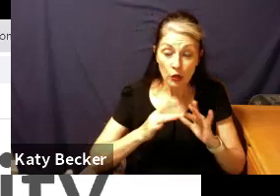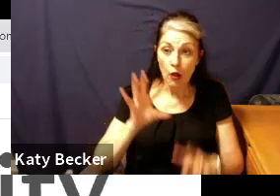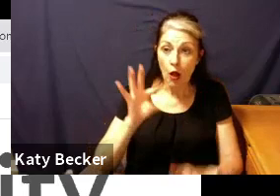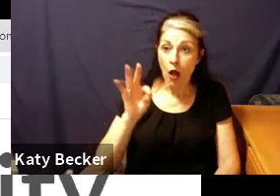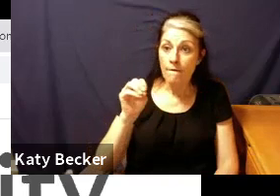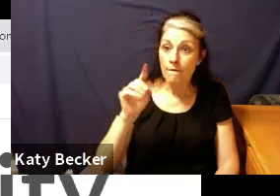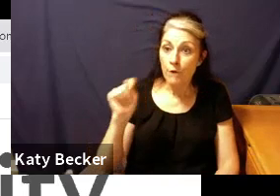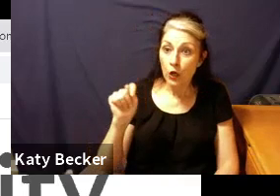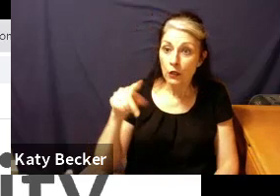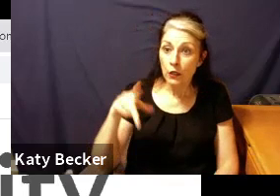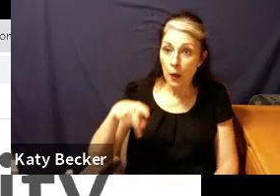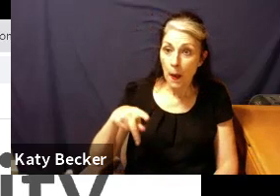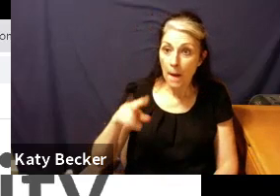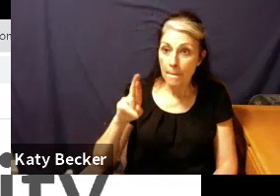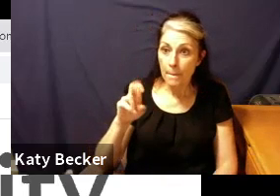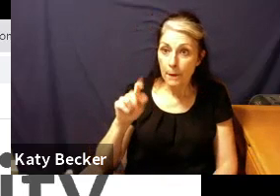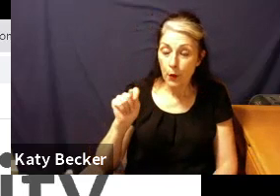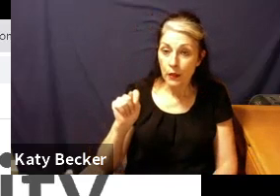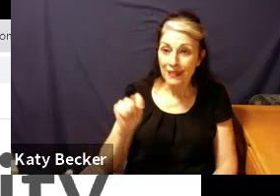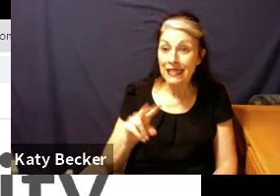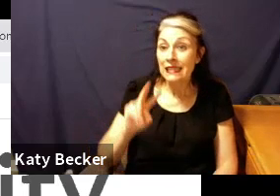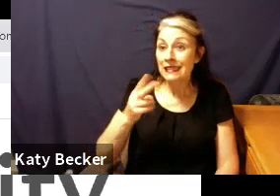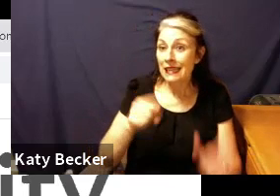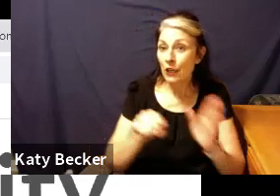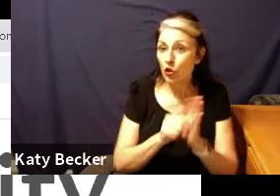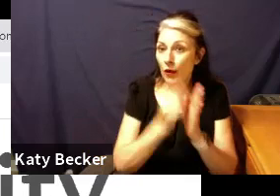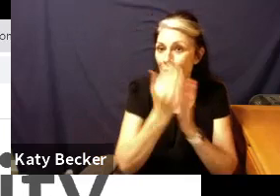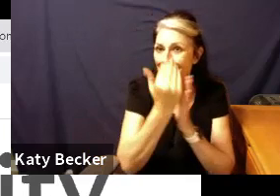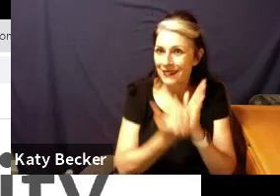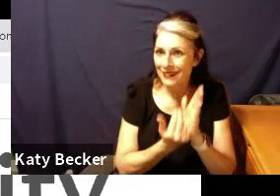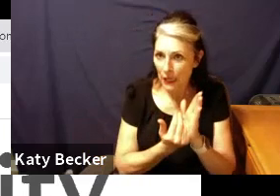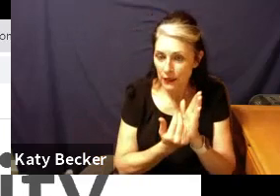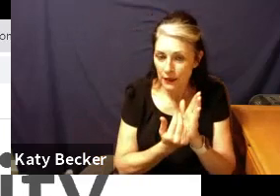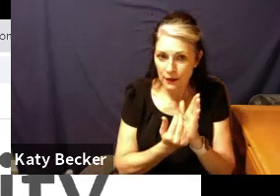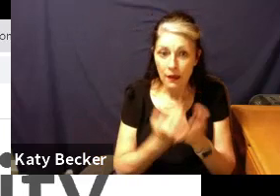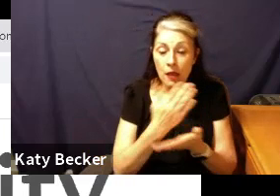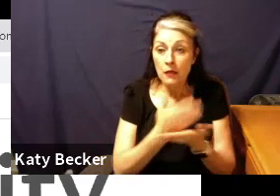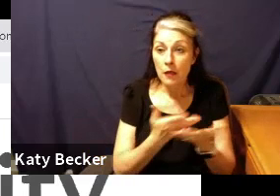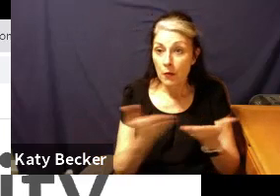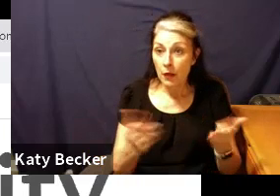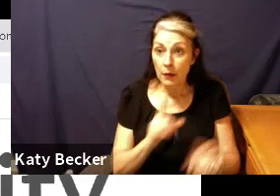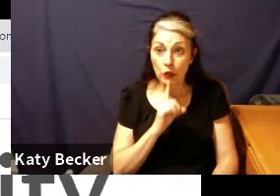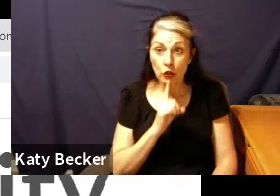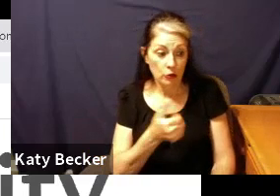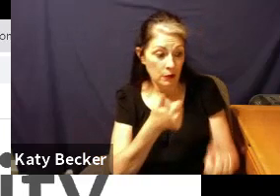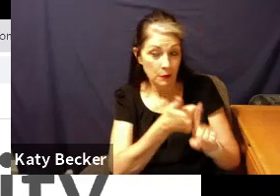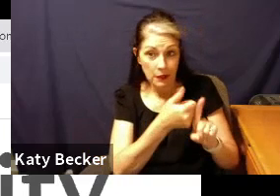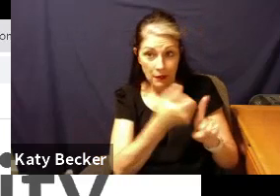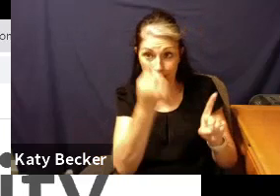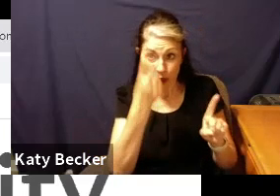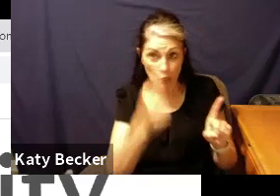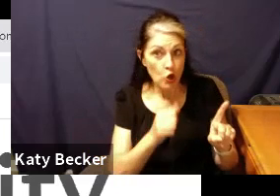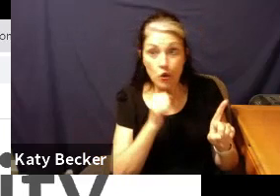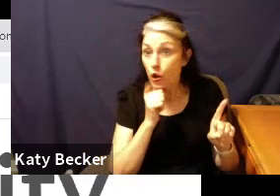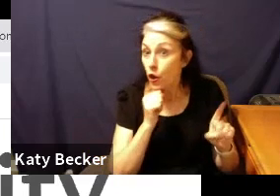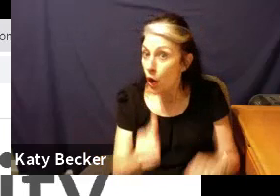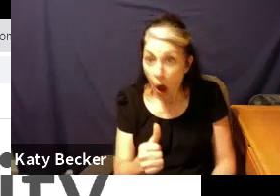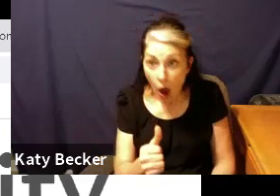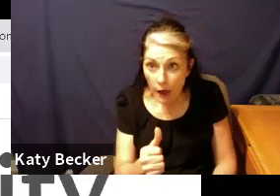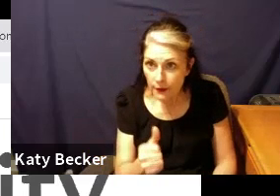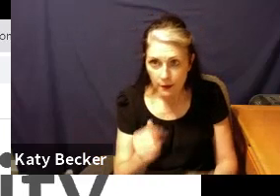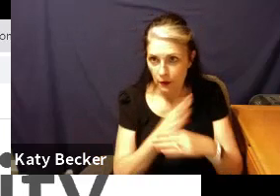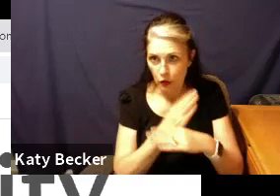for our second grade students, here are some of the things that we make sure that they understand they're not supposed to be